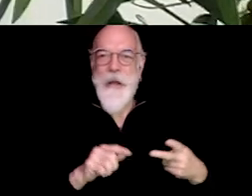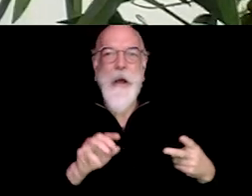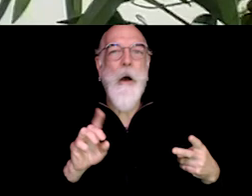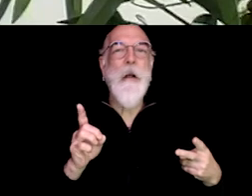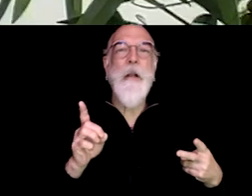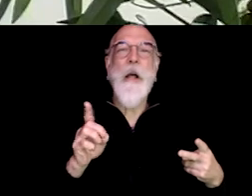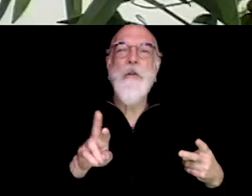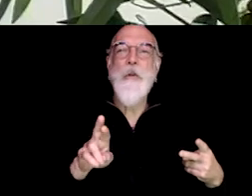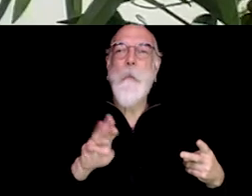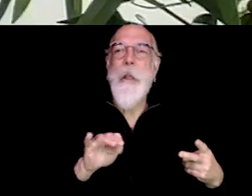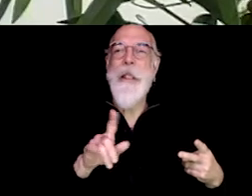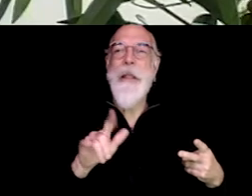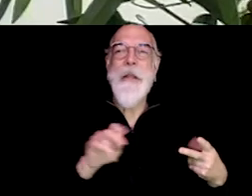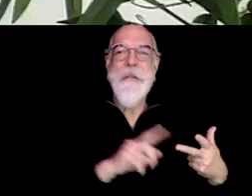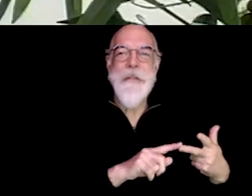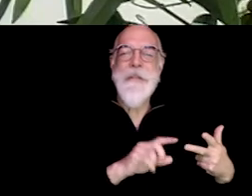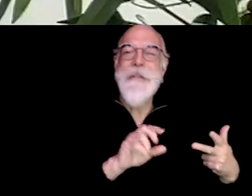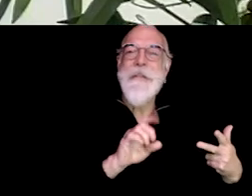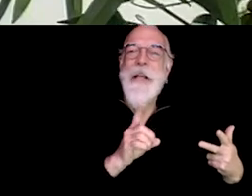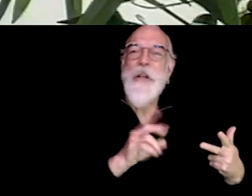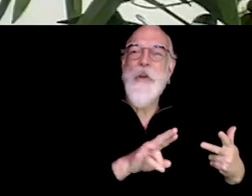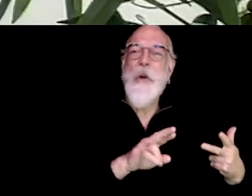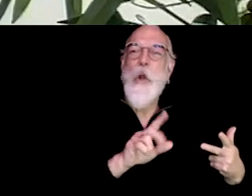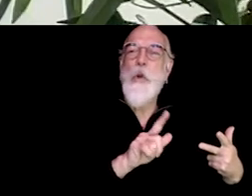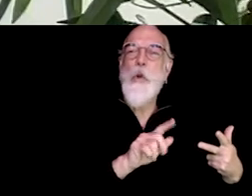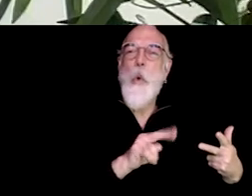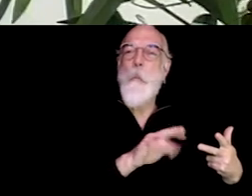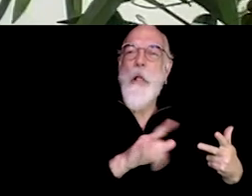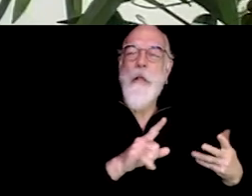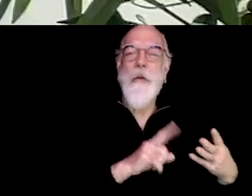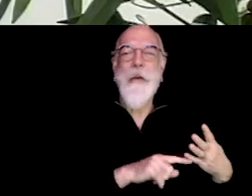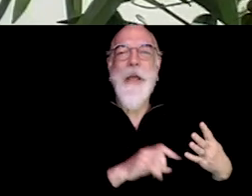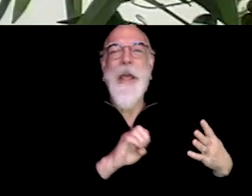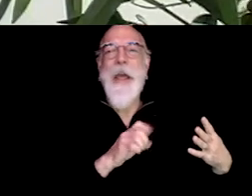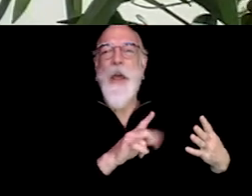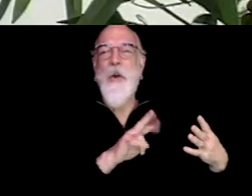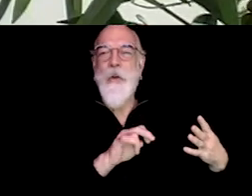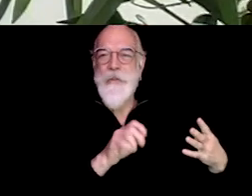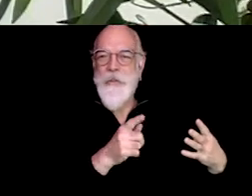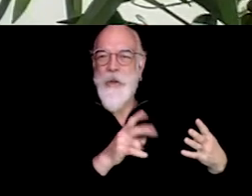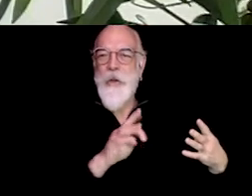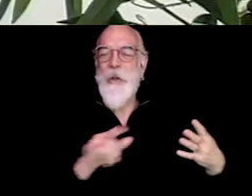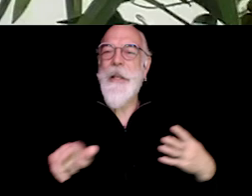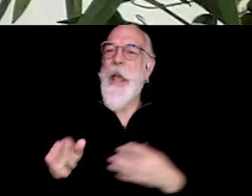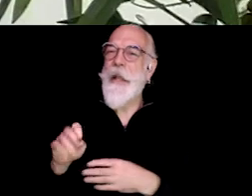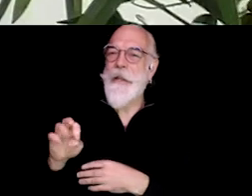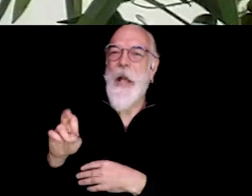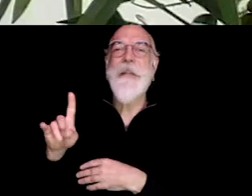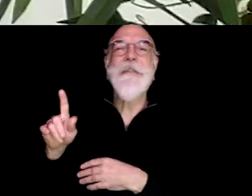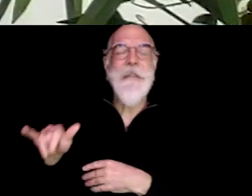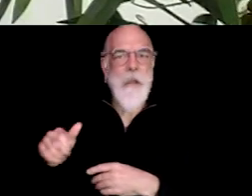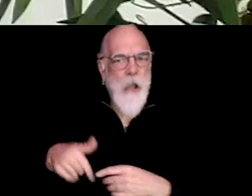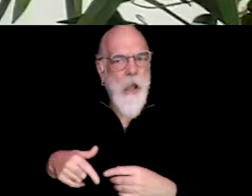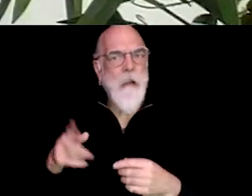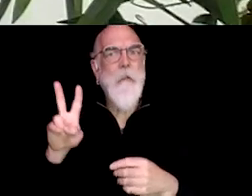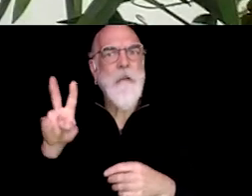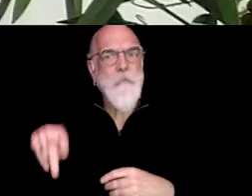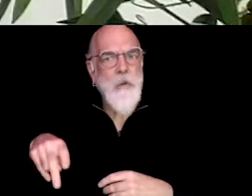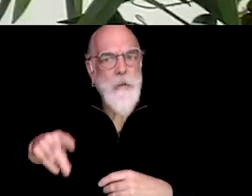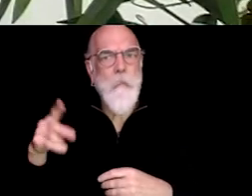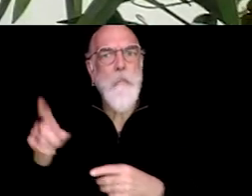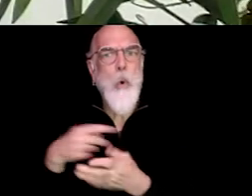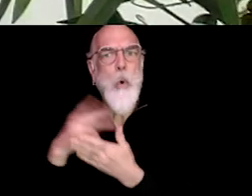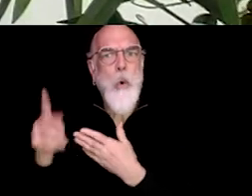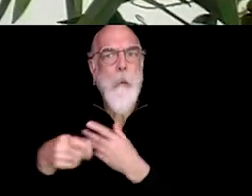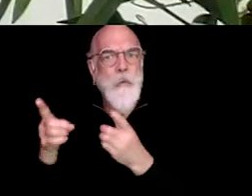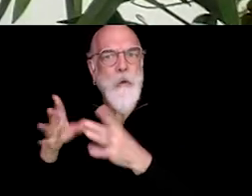Dr. Sophia U. Noble, Margot Lee Shetterly, and Aaron Yazzie, with special thanks to the Sloan Foundation's Vice President and Program Director,